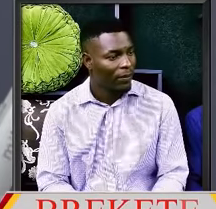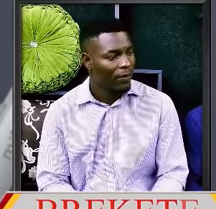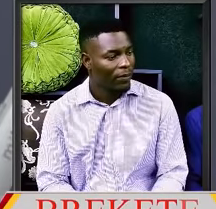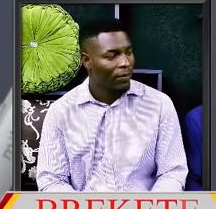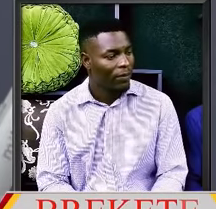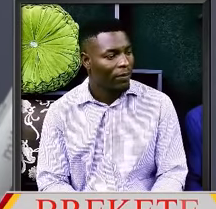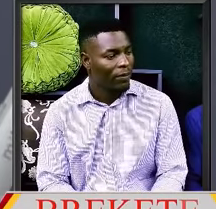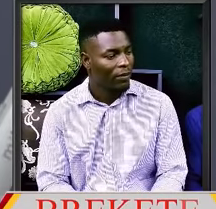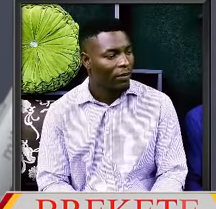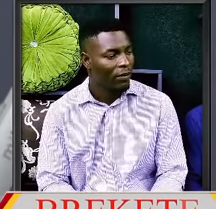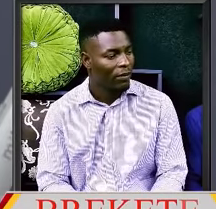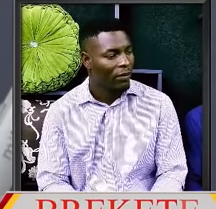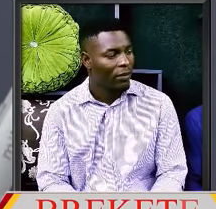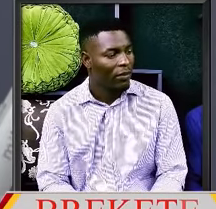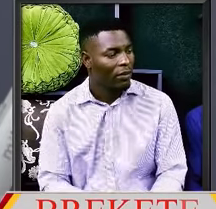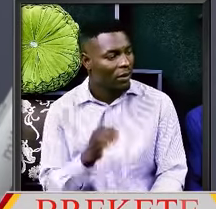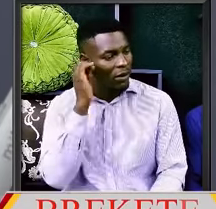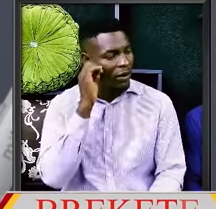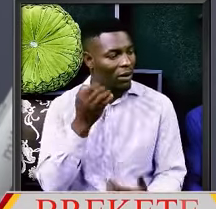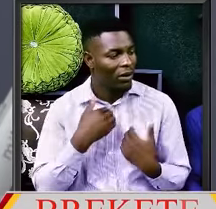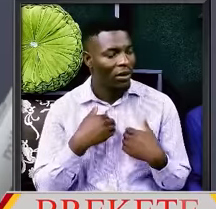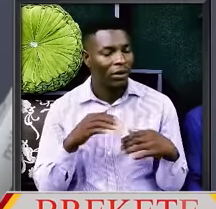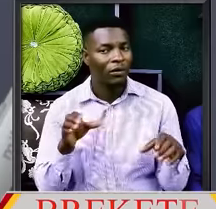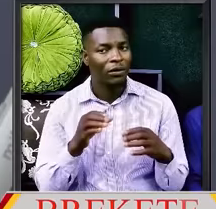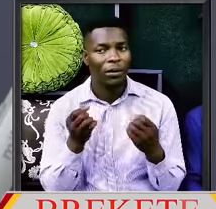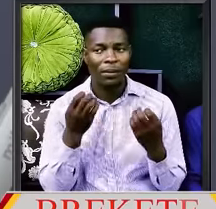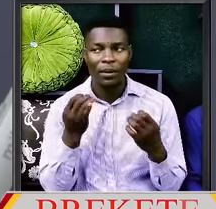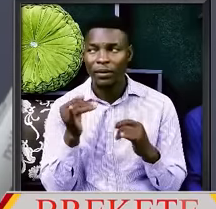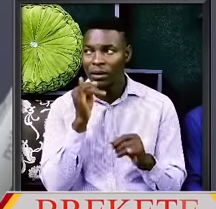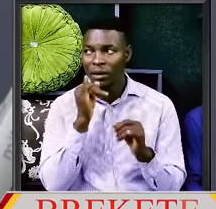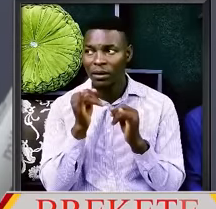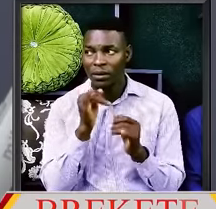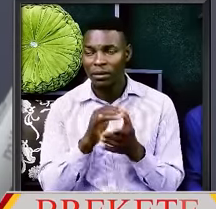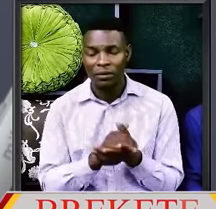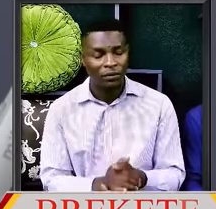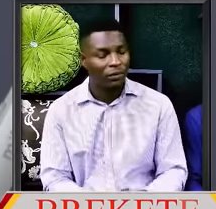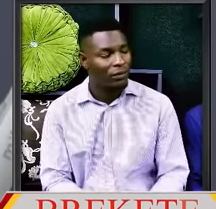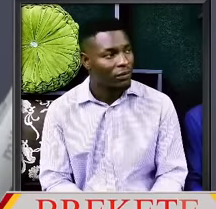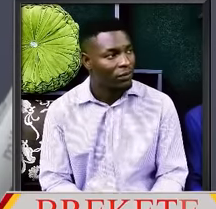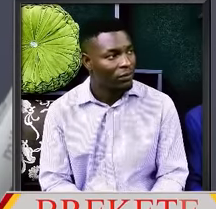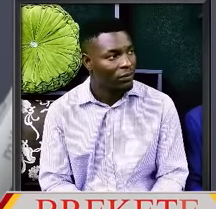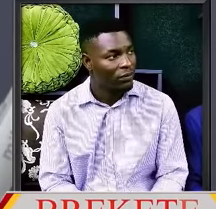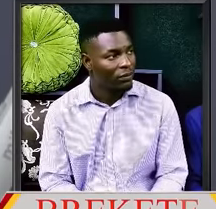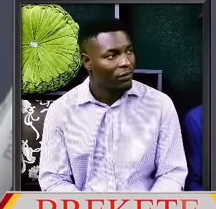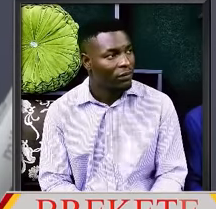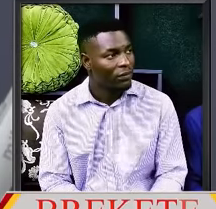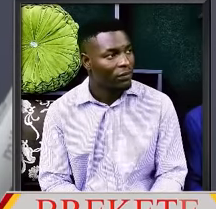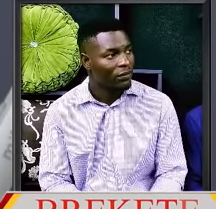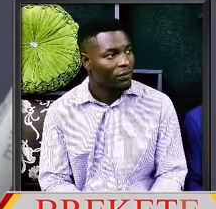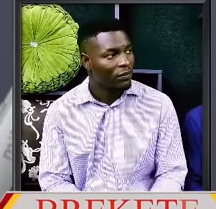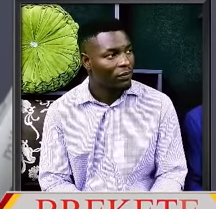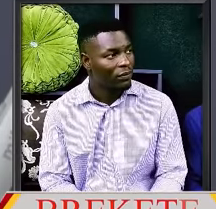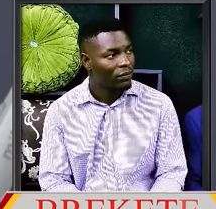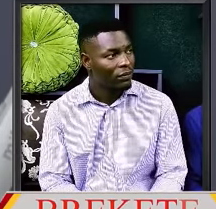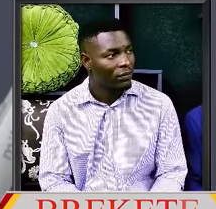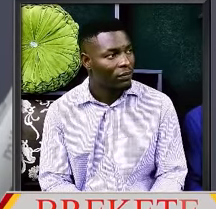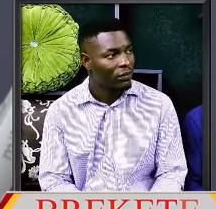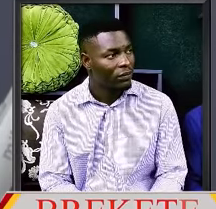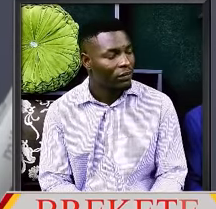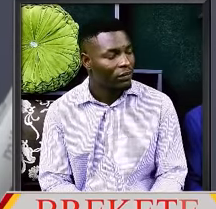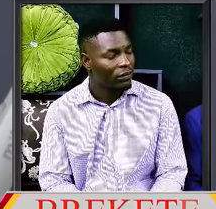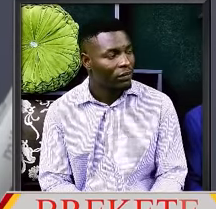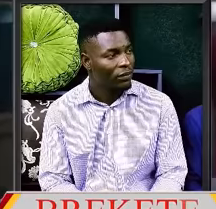Yes, he has done so many interviews that they have said so many different things. Mama Mohbad tells me when